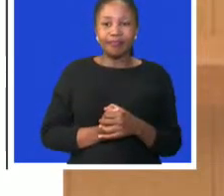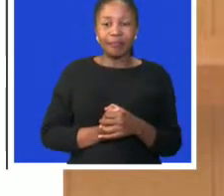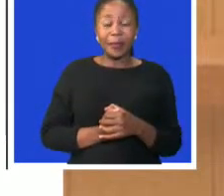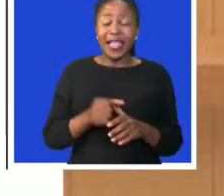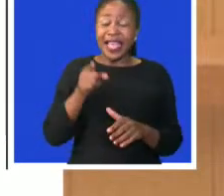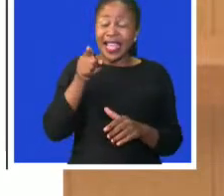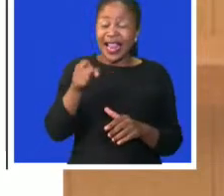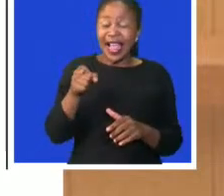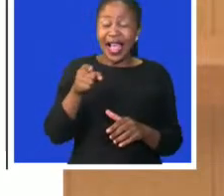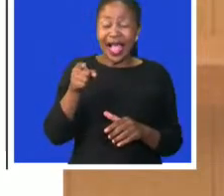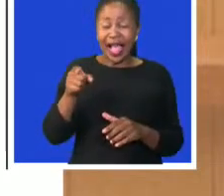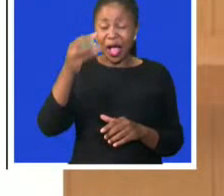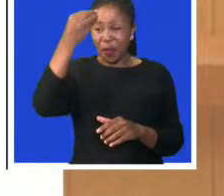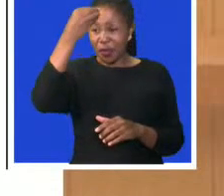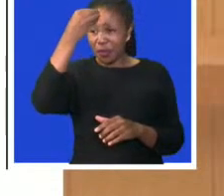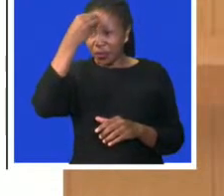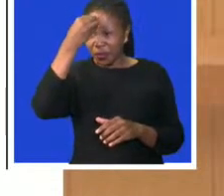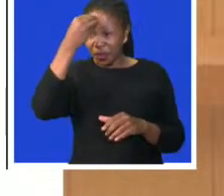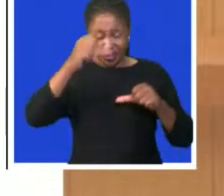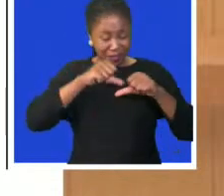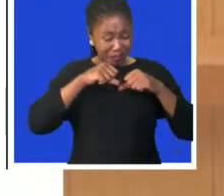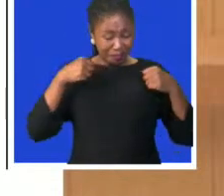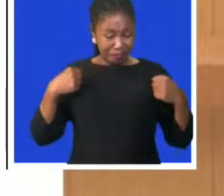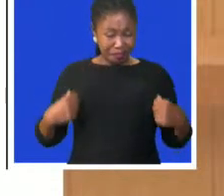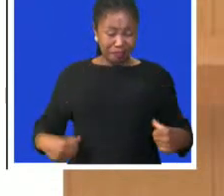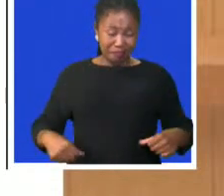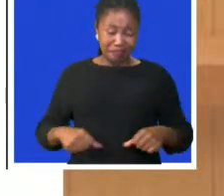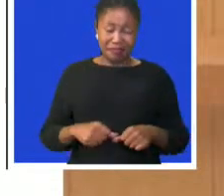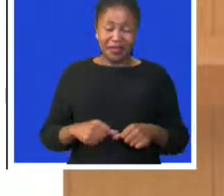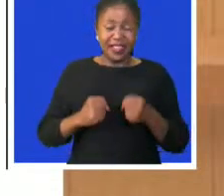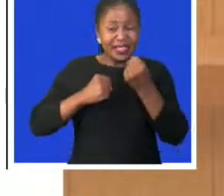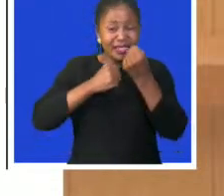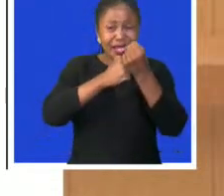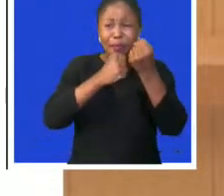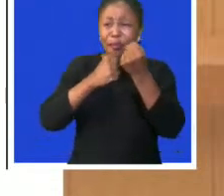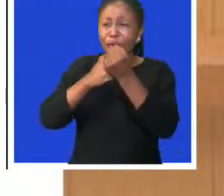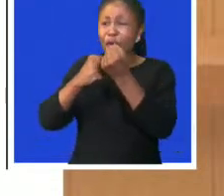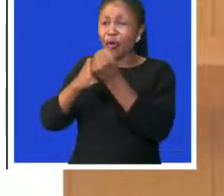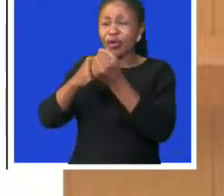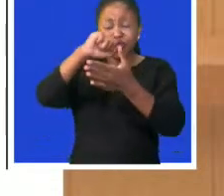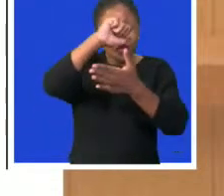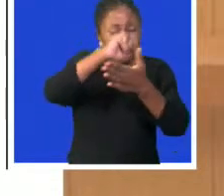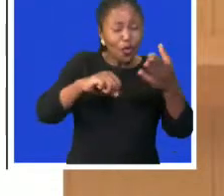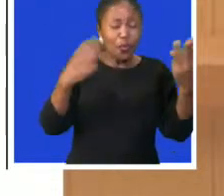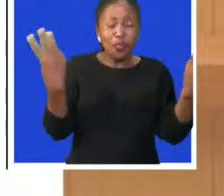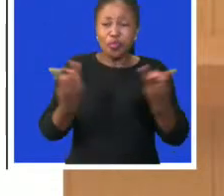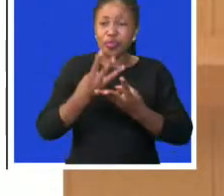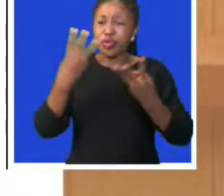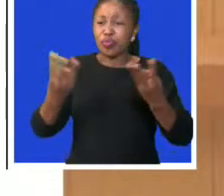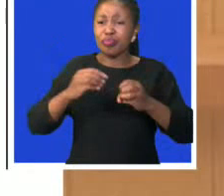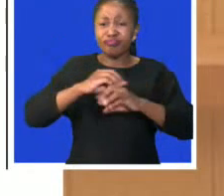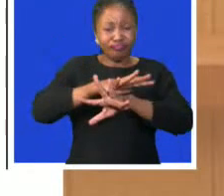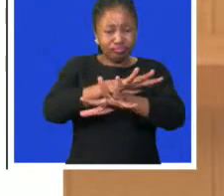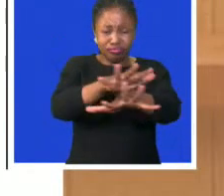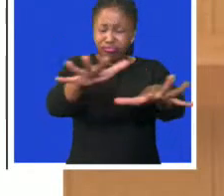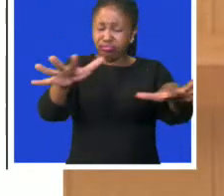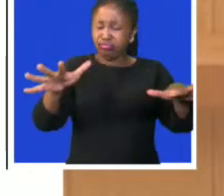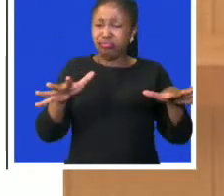were supported by common people. Luke present Jesus at